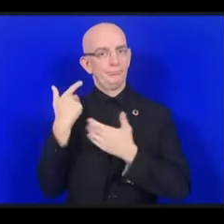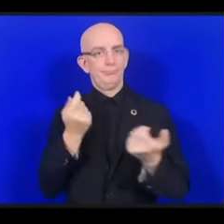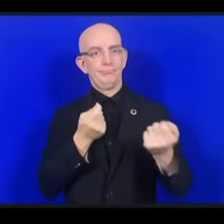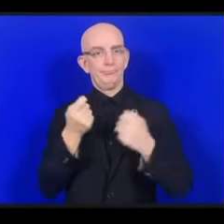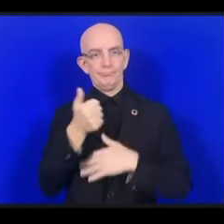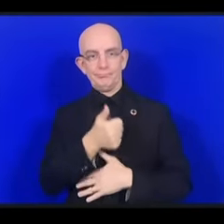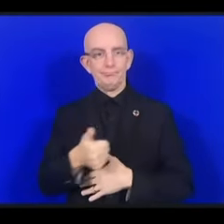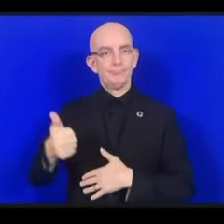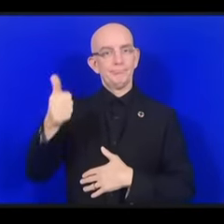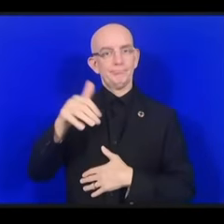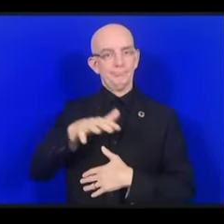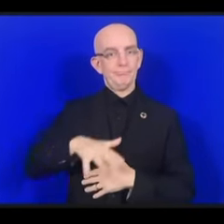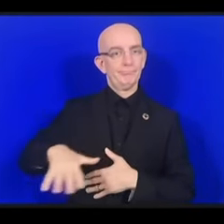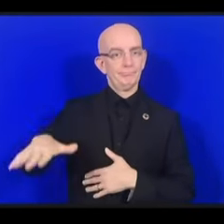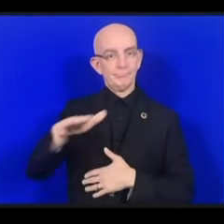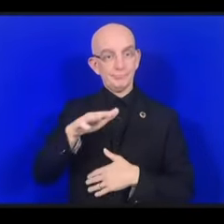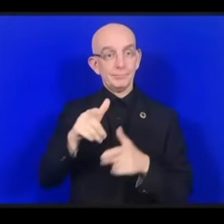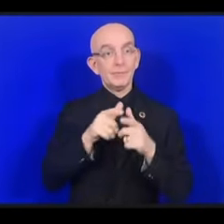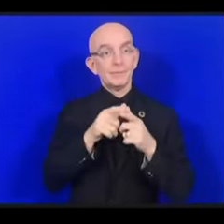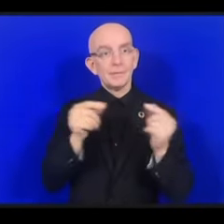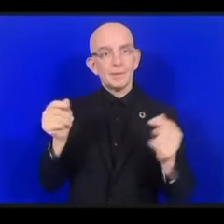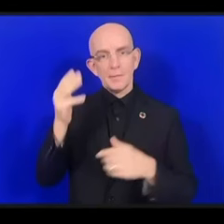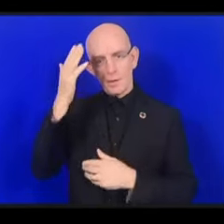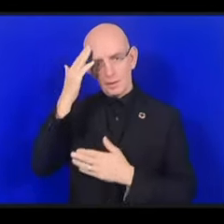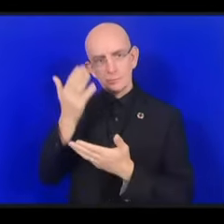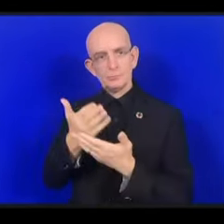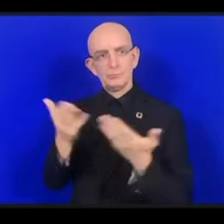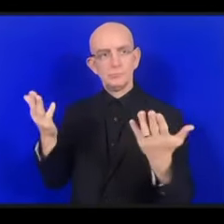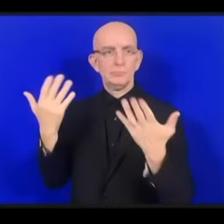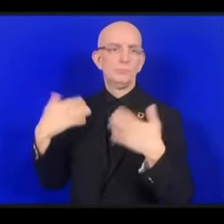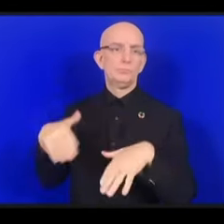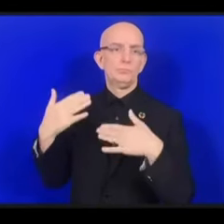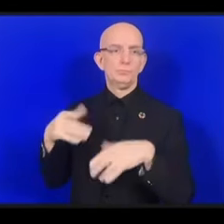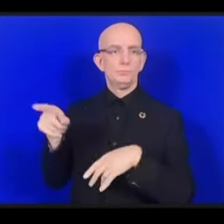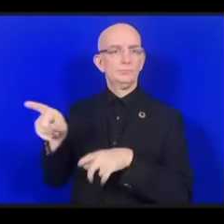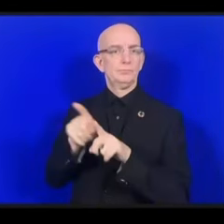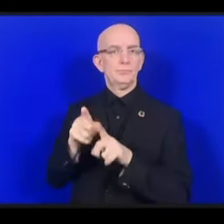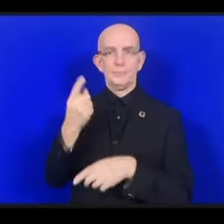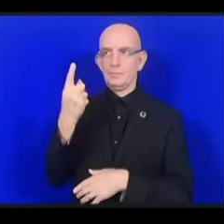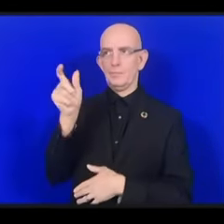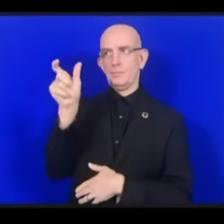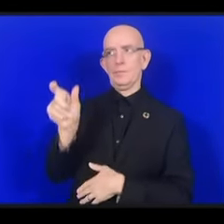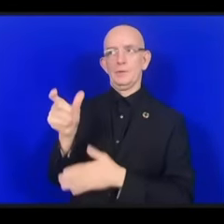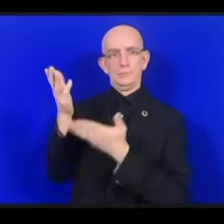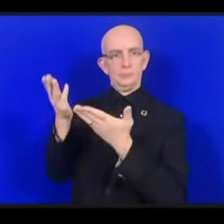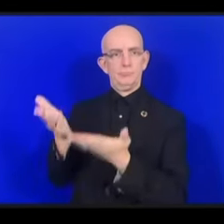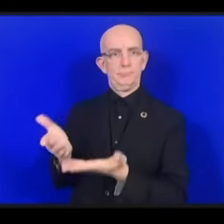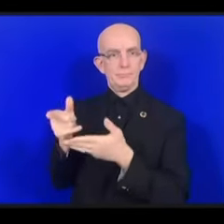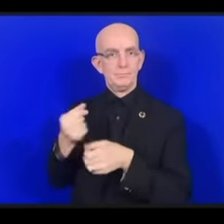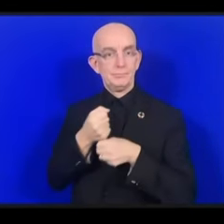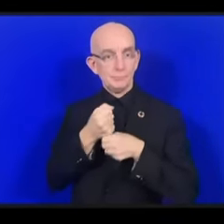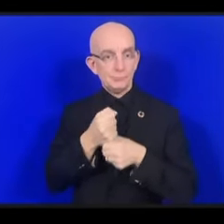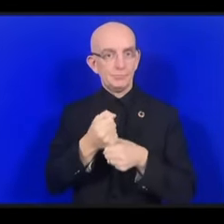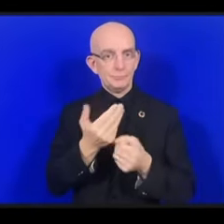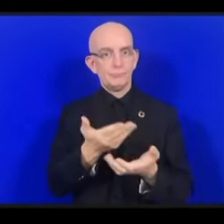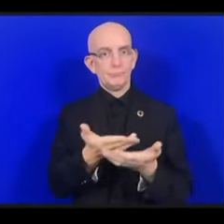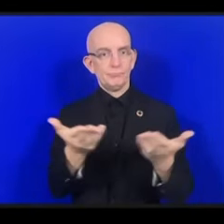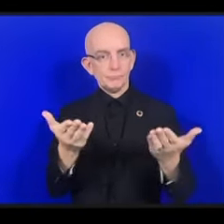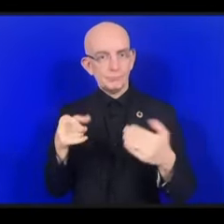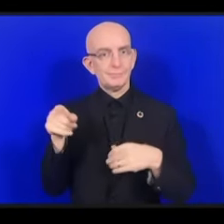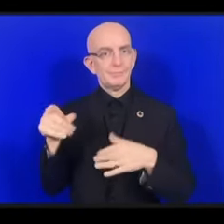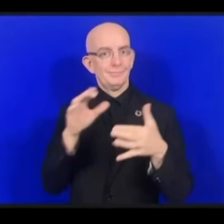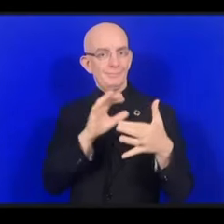the stage of Kiyomizu-dera Temple, which is selected through a public ballot in the Kanji of the Year